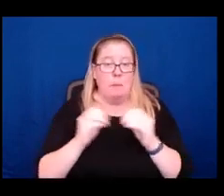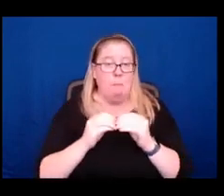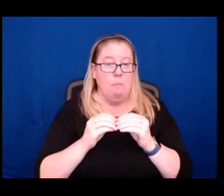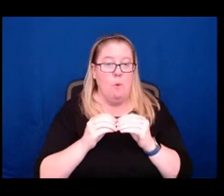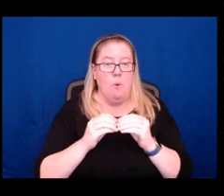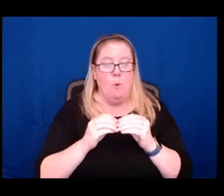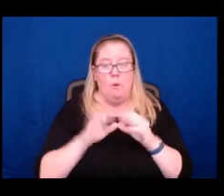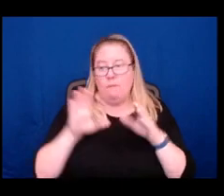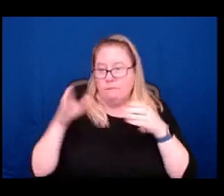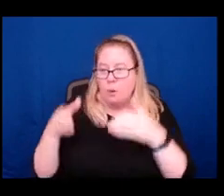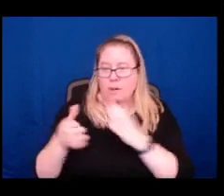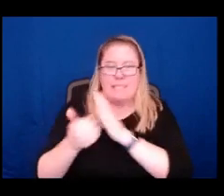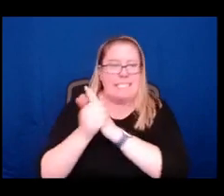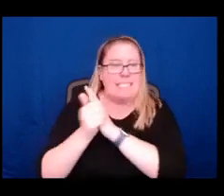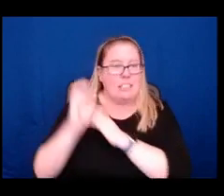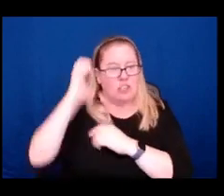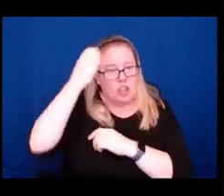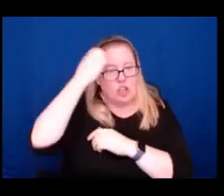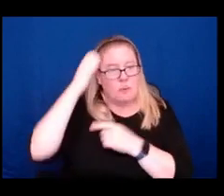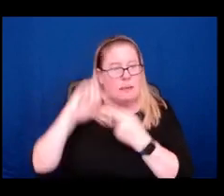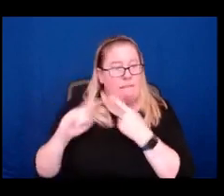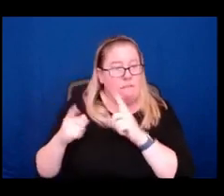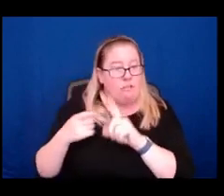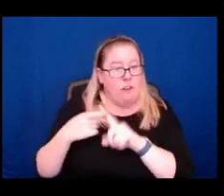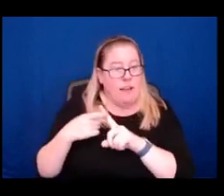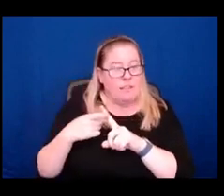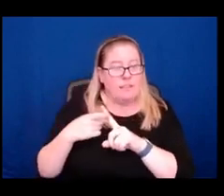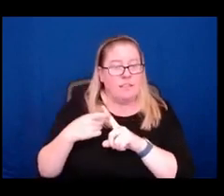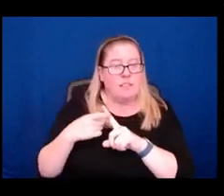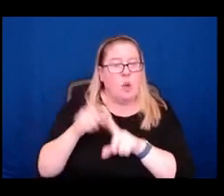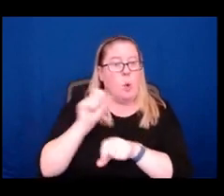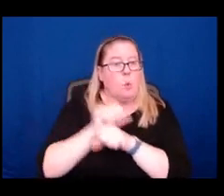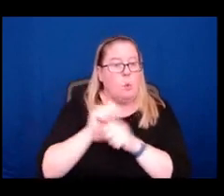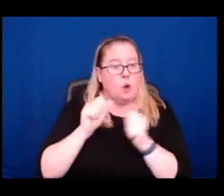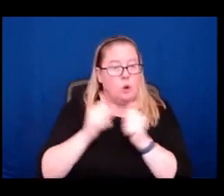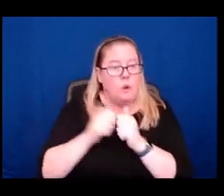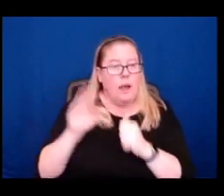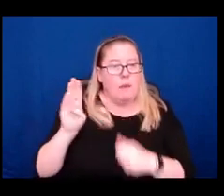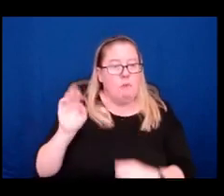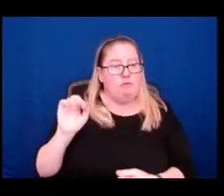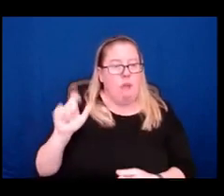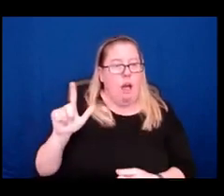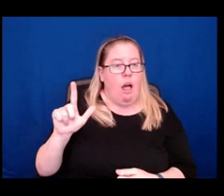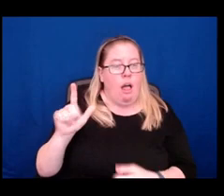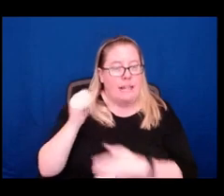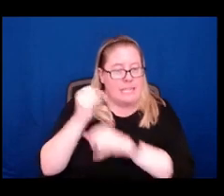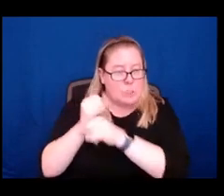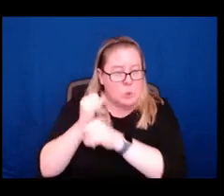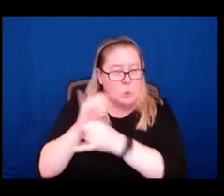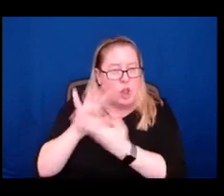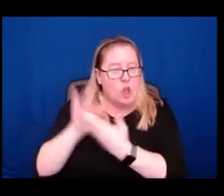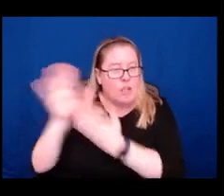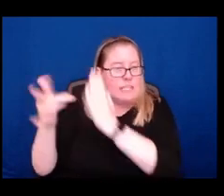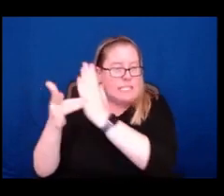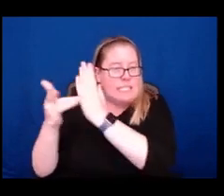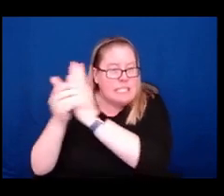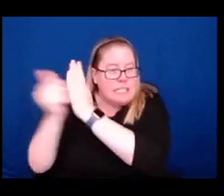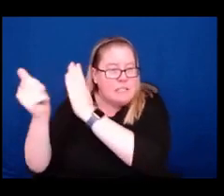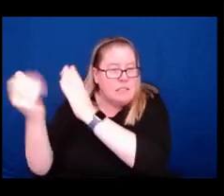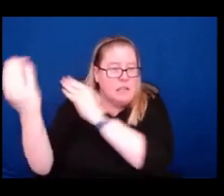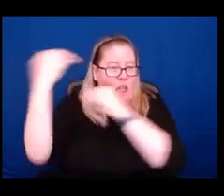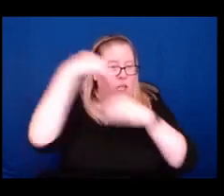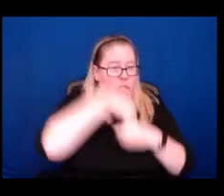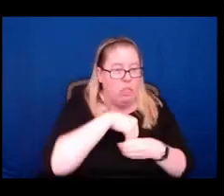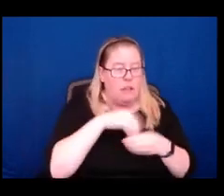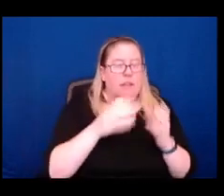of the skills from our European friends, you know, doing some work with the Boral Institute and learning some of their techniques and bringing that here in the States,